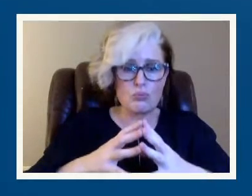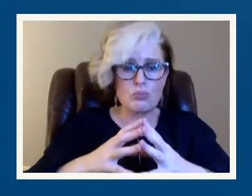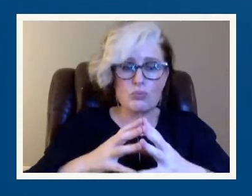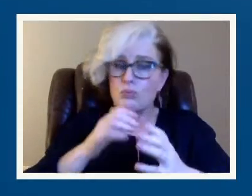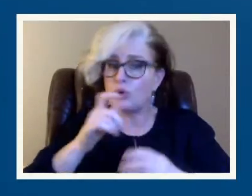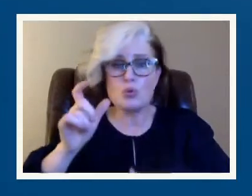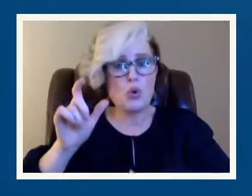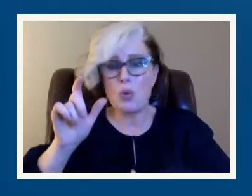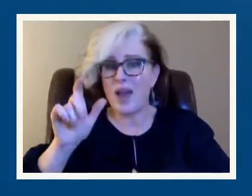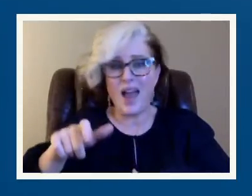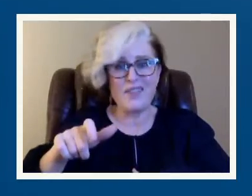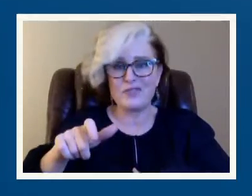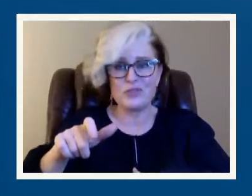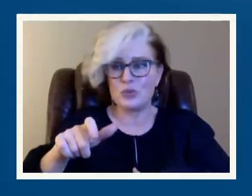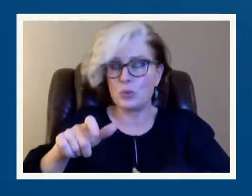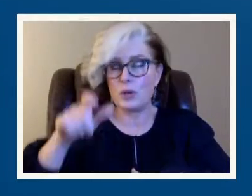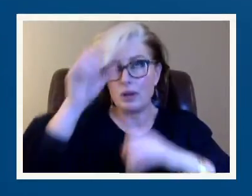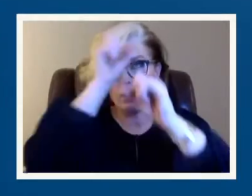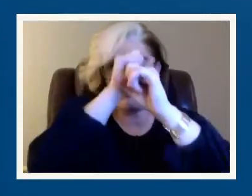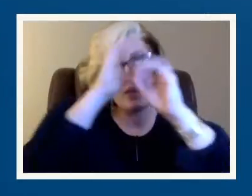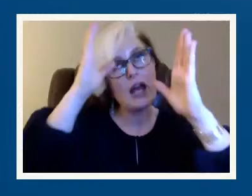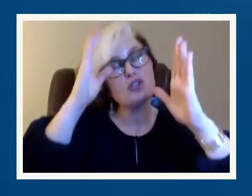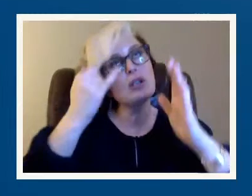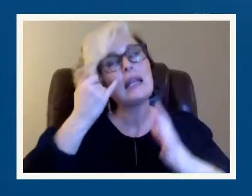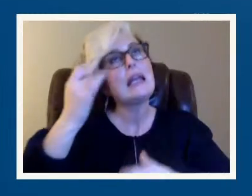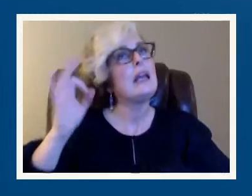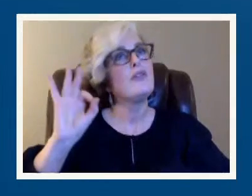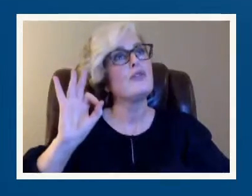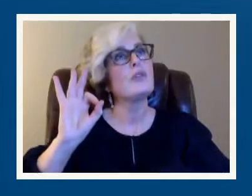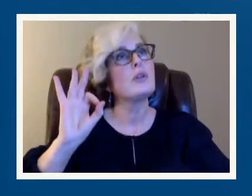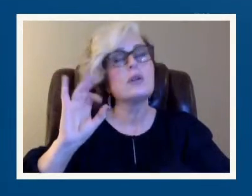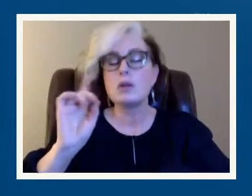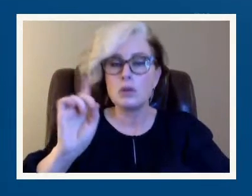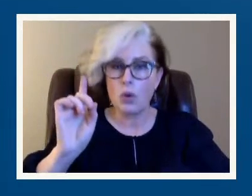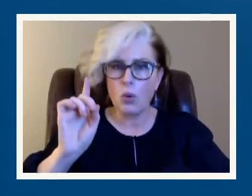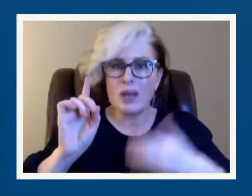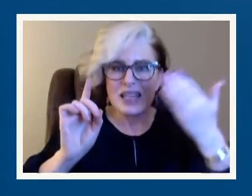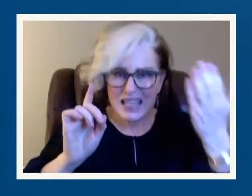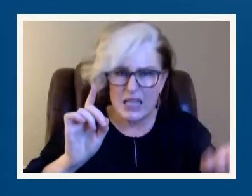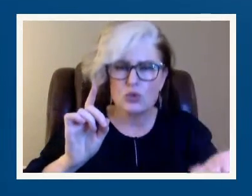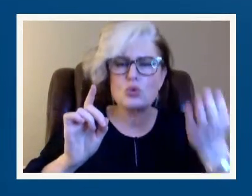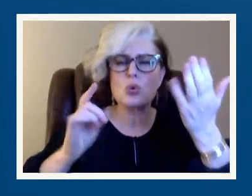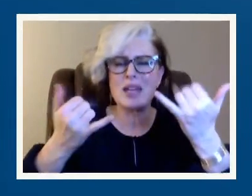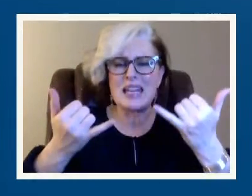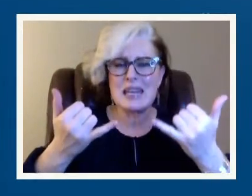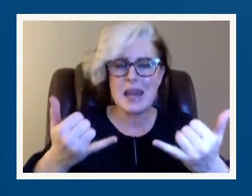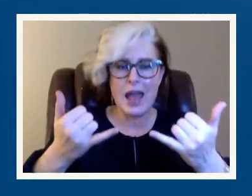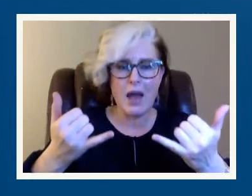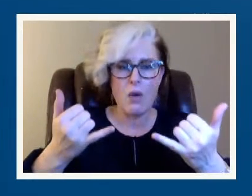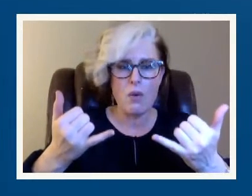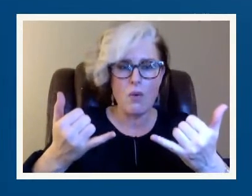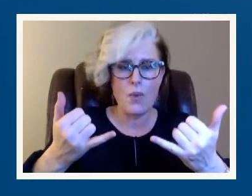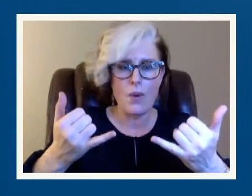don't have to just imagine what might happen. He's doing stuff right now,